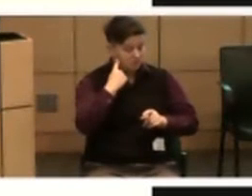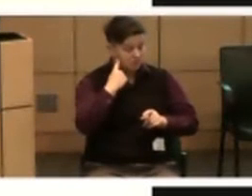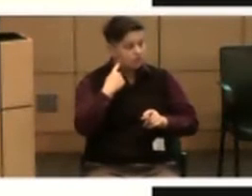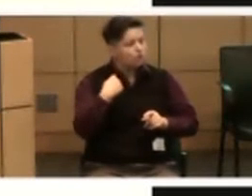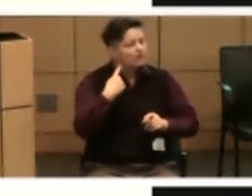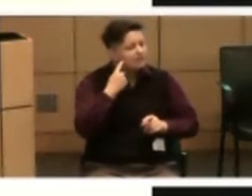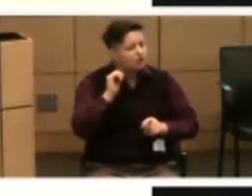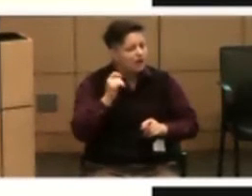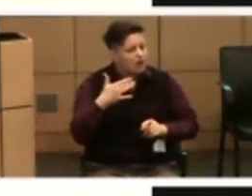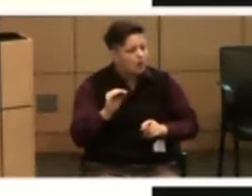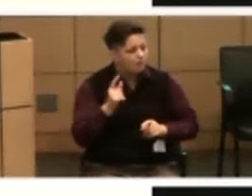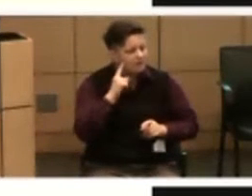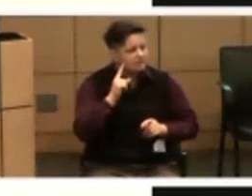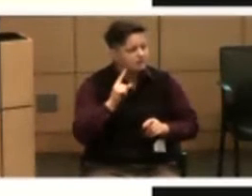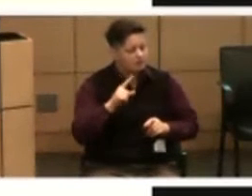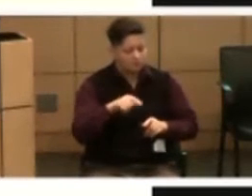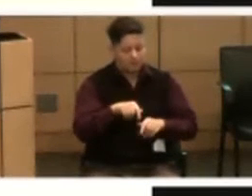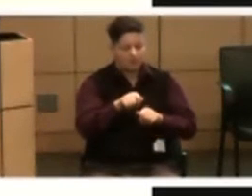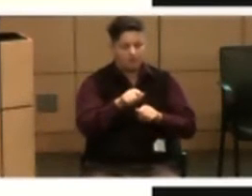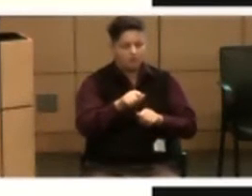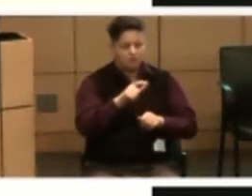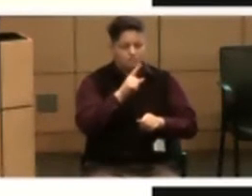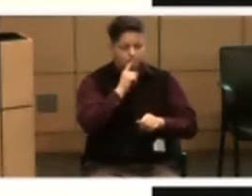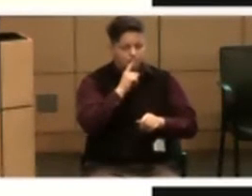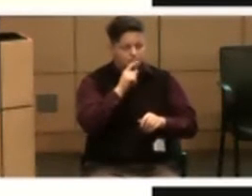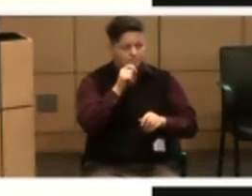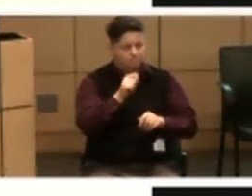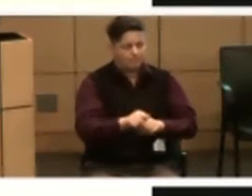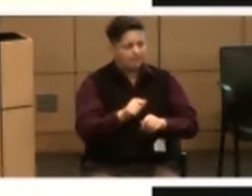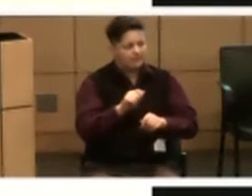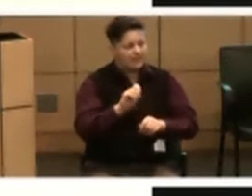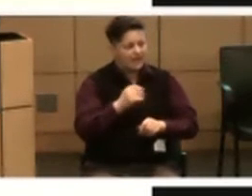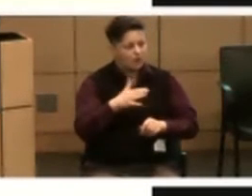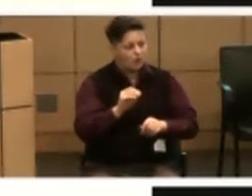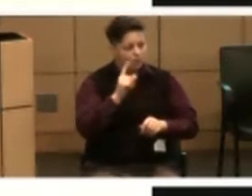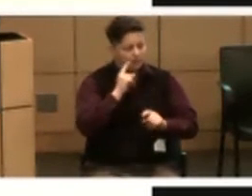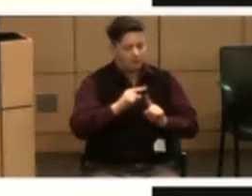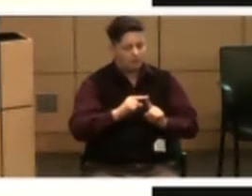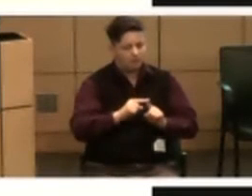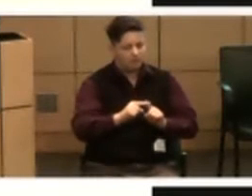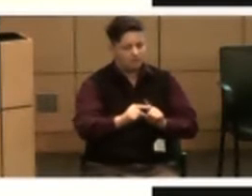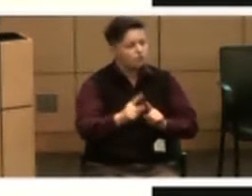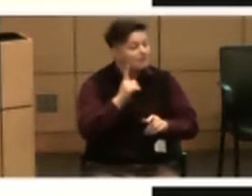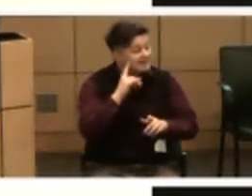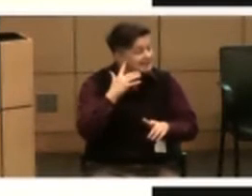because it's coming first. You don't suppress it. And so it's going to sound really long, I think.